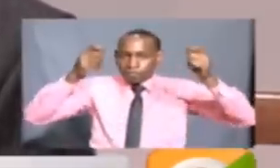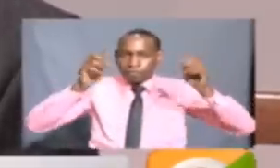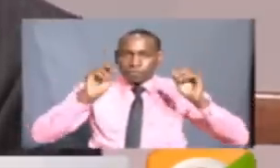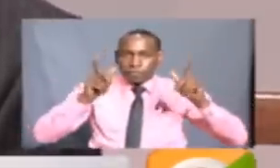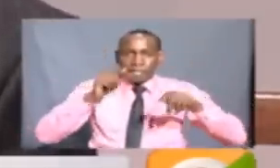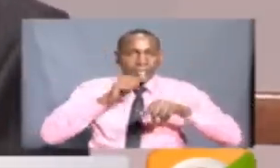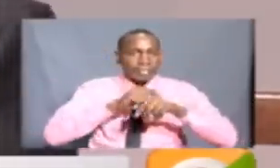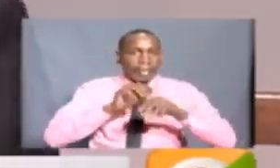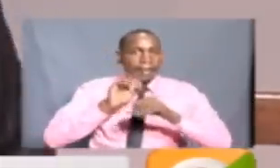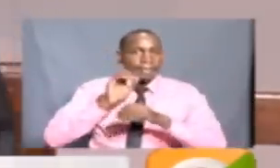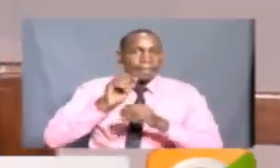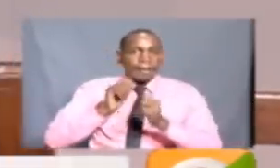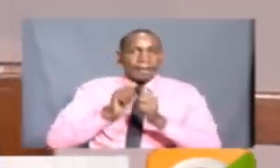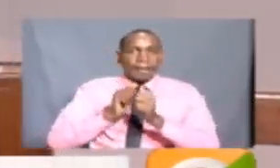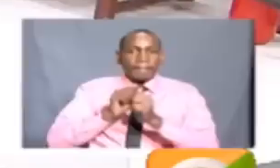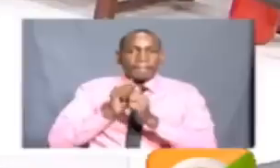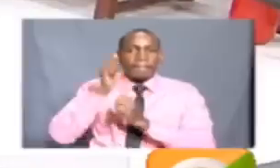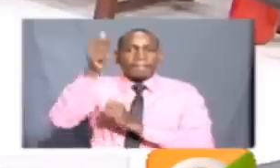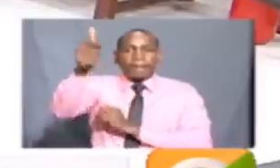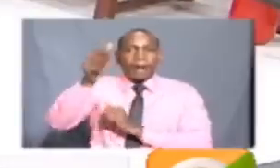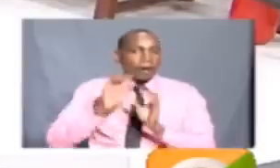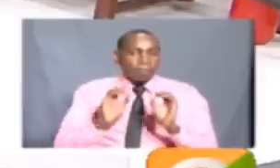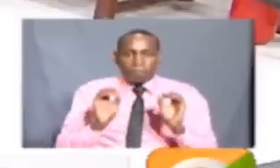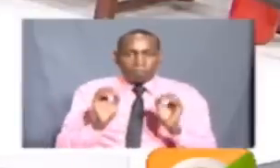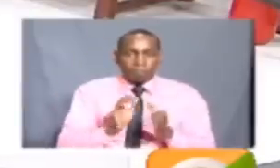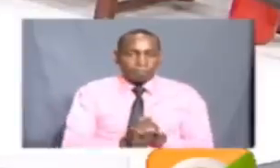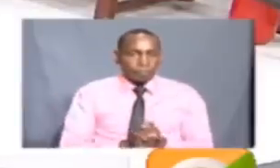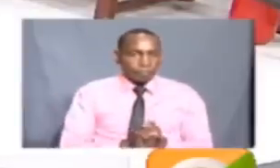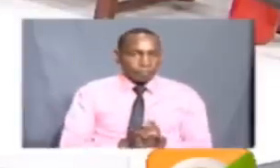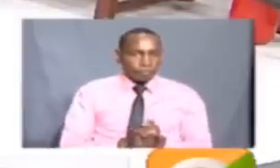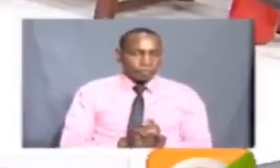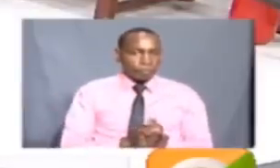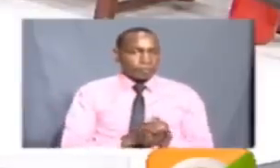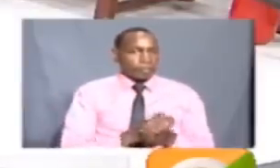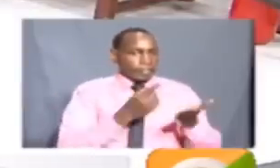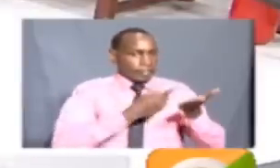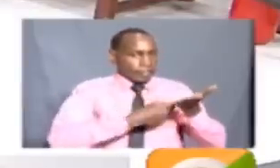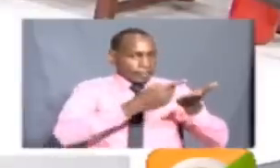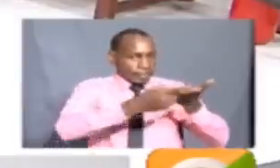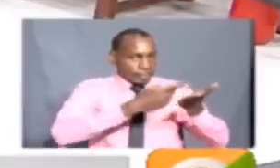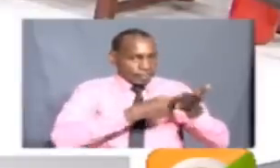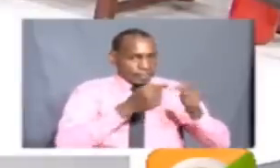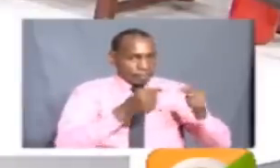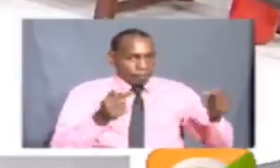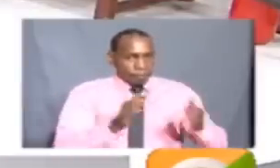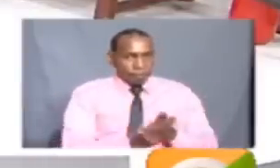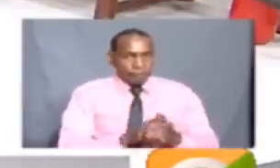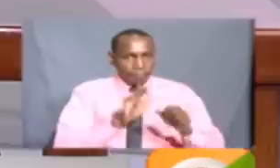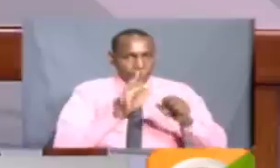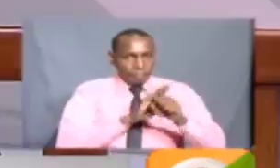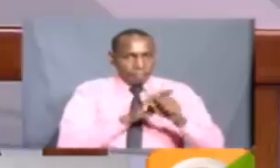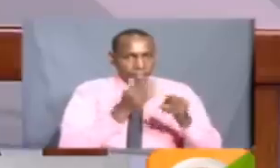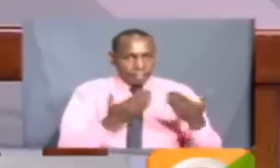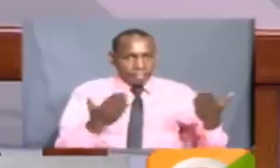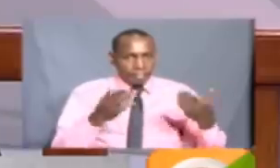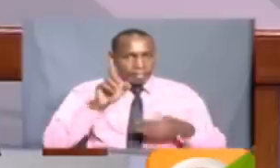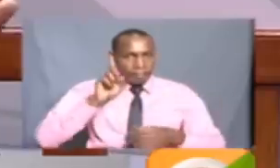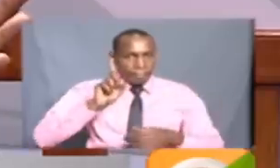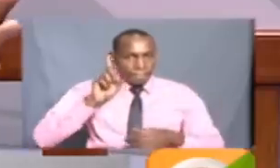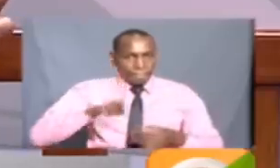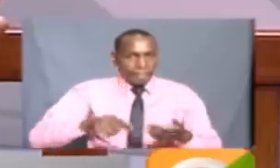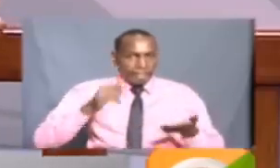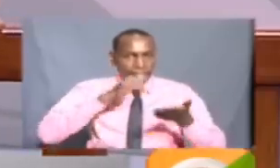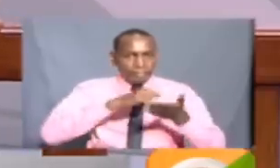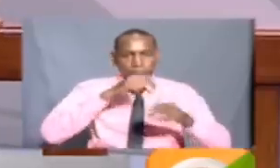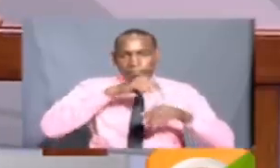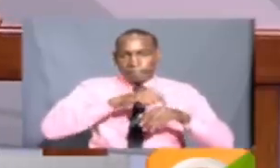may not be very PLO, we had this discussion with you not too long ago. Position. Yes. You know, a number of things must come into play. When you